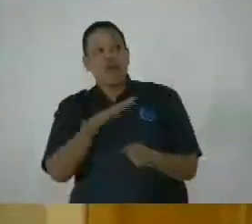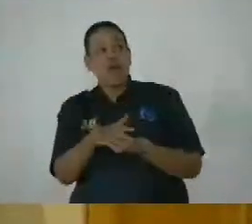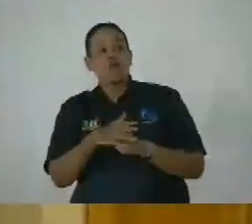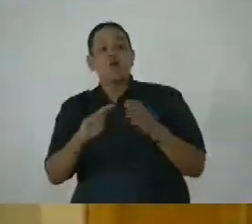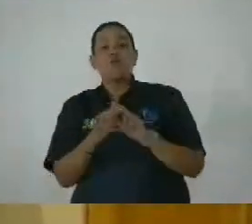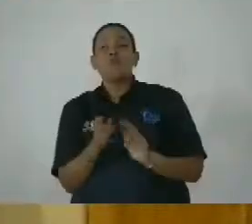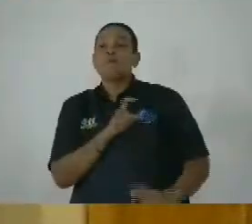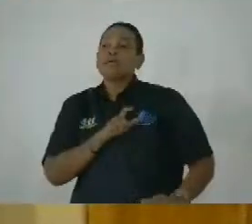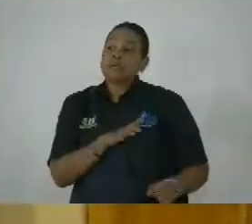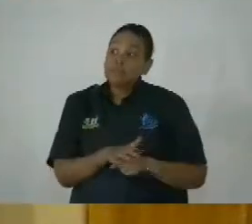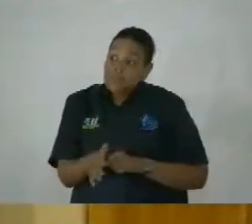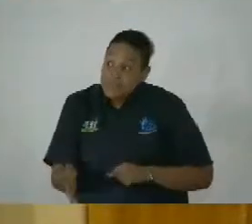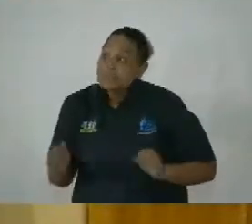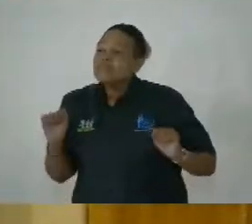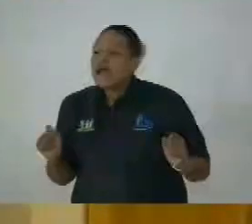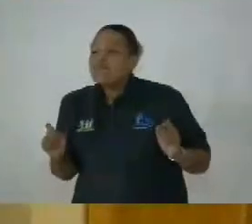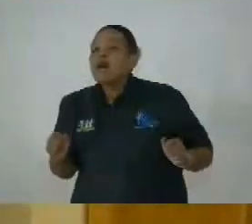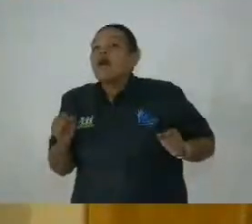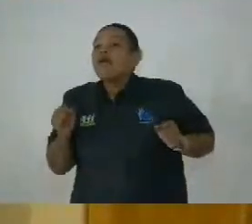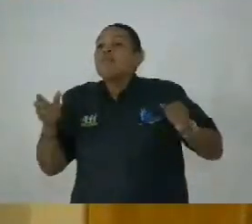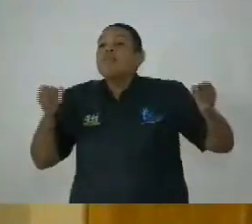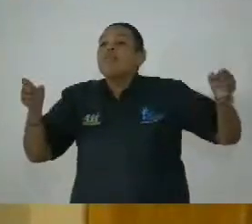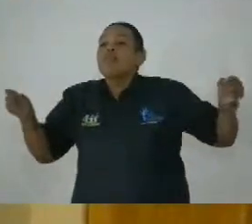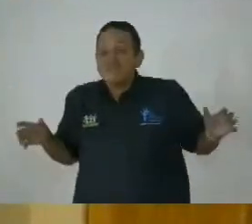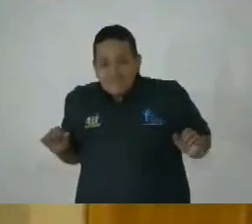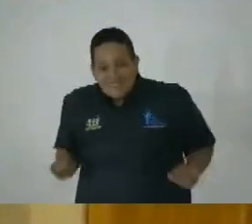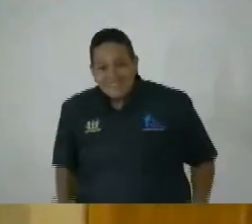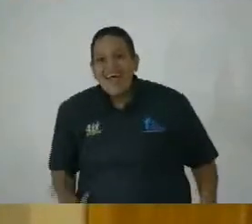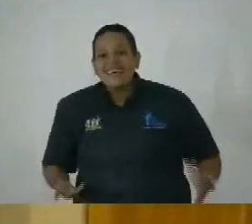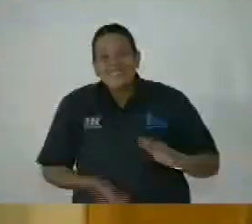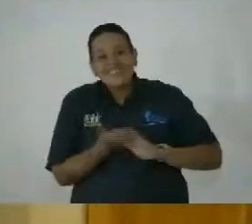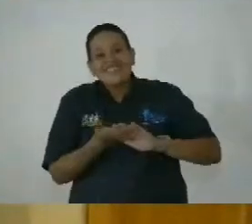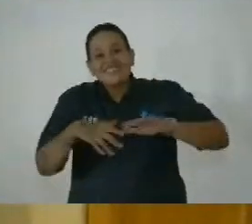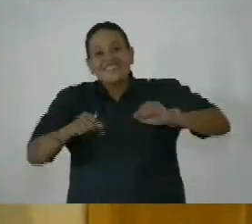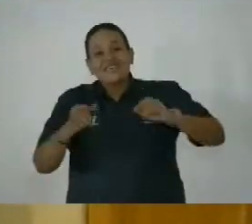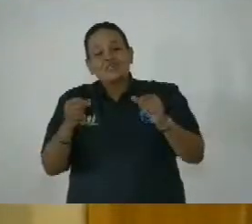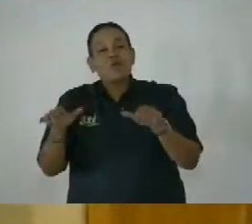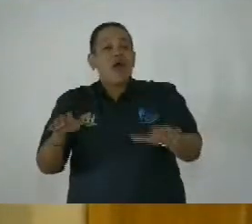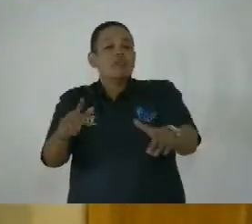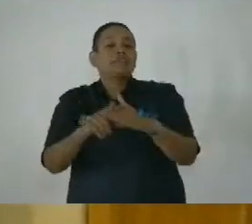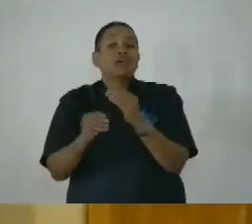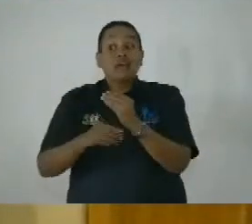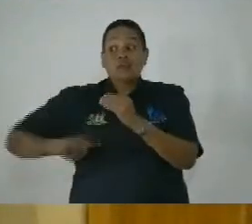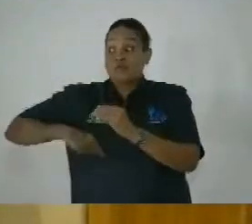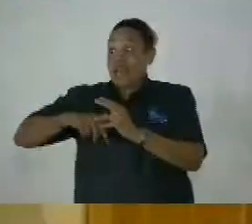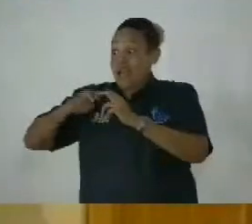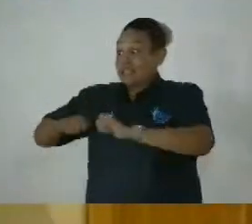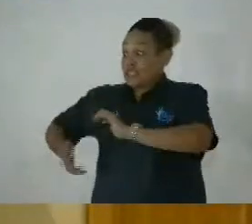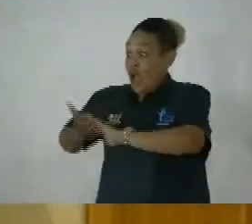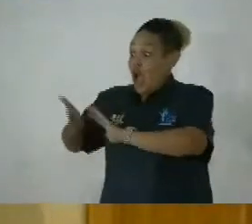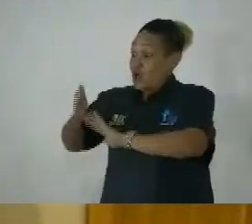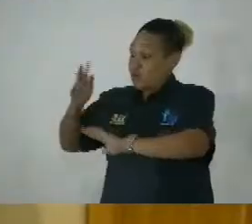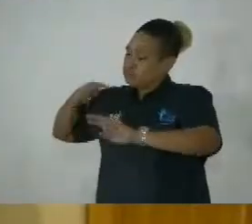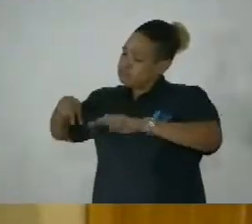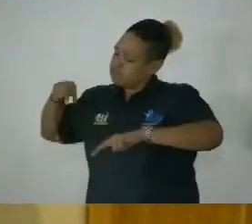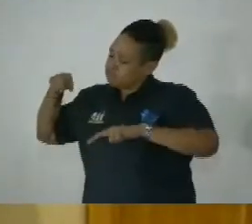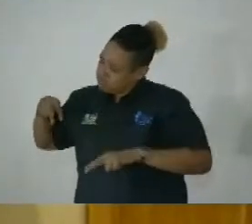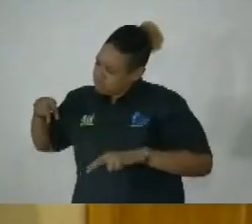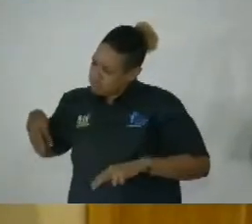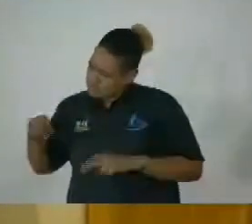of men and women in the force to carry out this kind of activity. And we assess on an ongoing basis, and